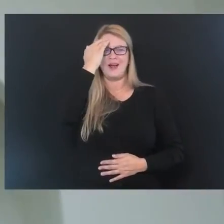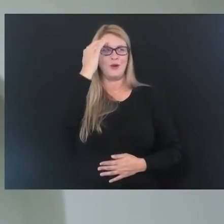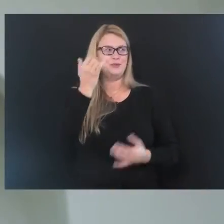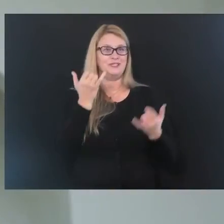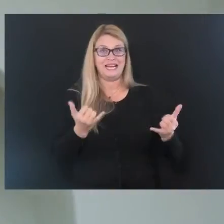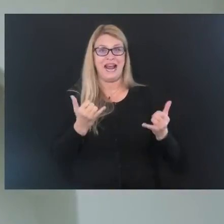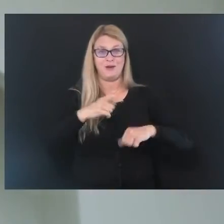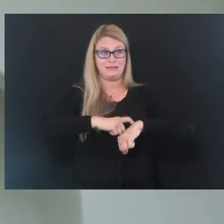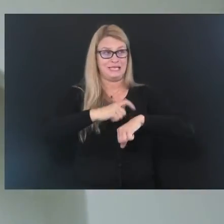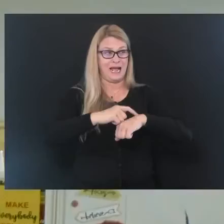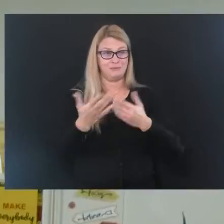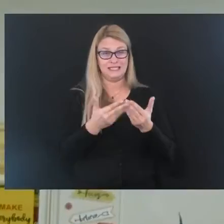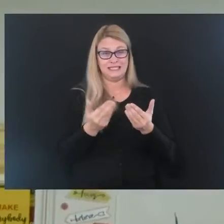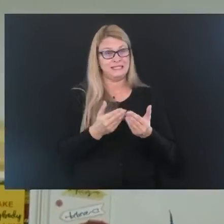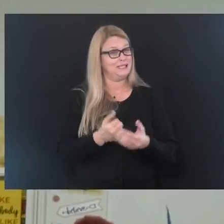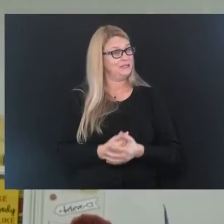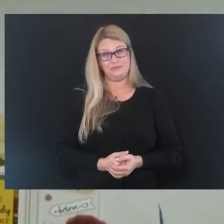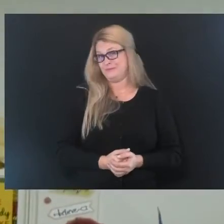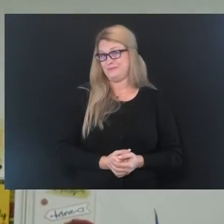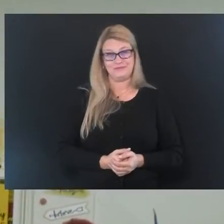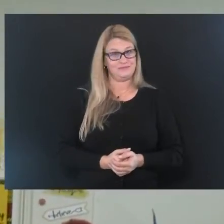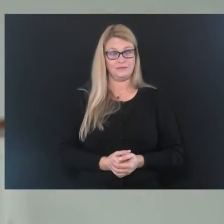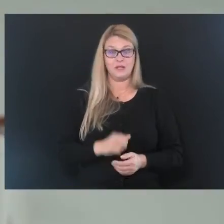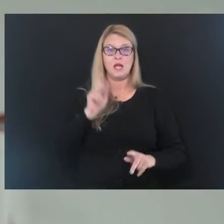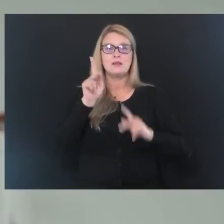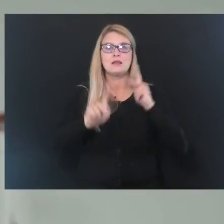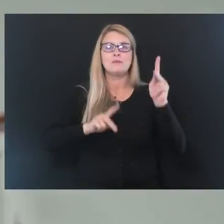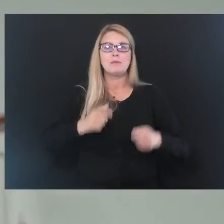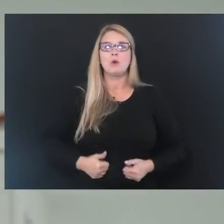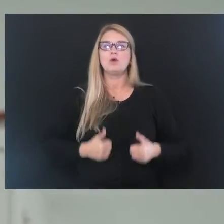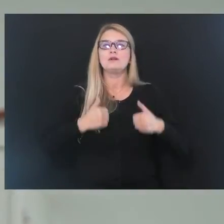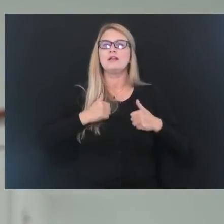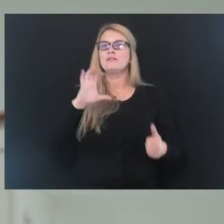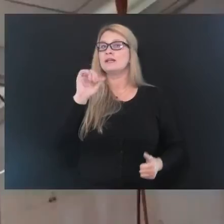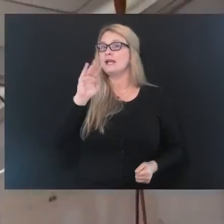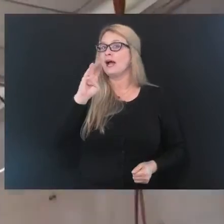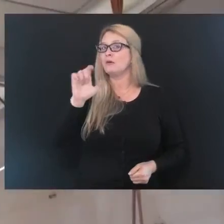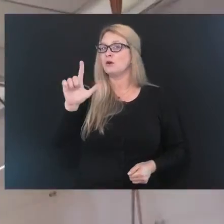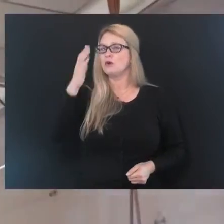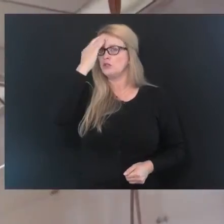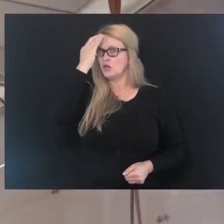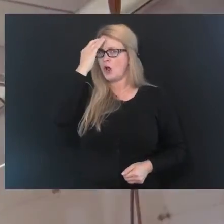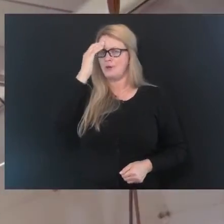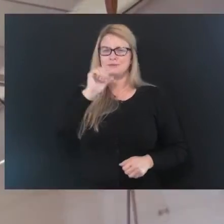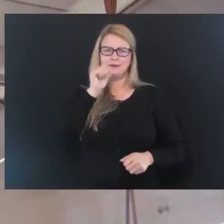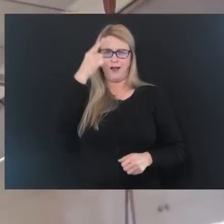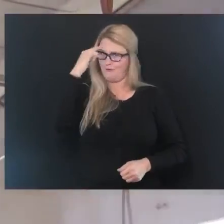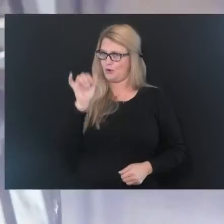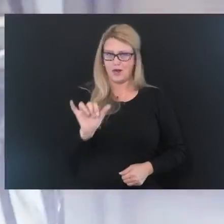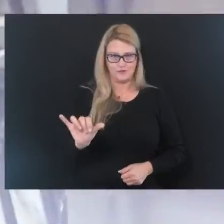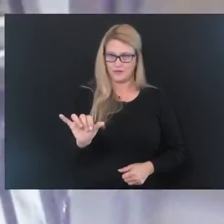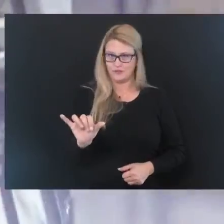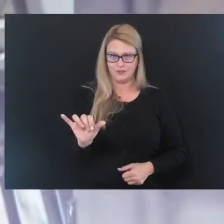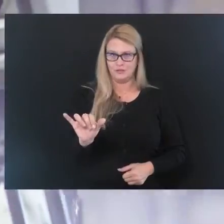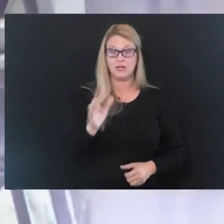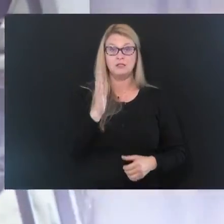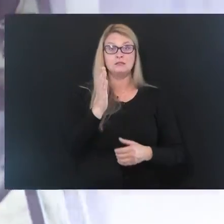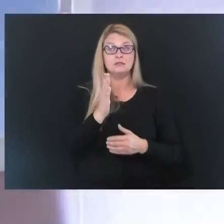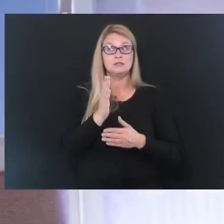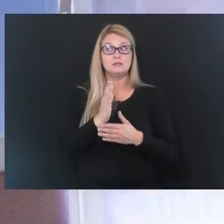of times, but the citizens of Cabell County know that tough times don't last, but tough people